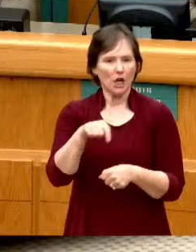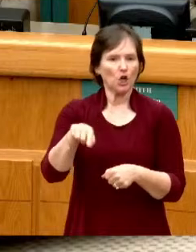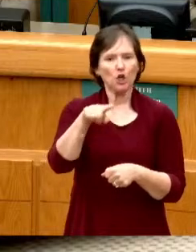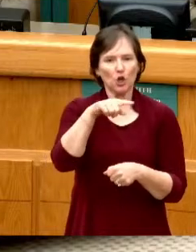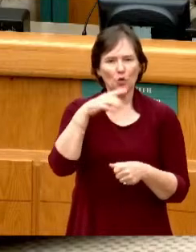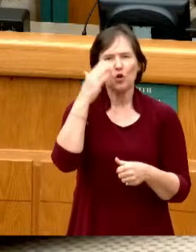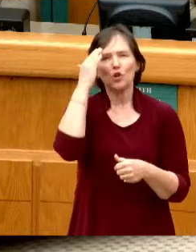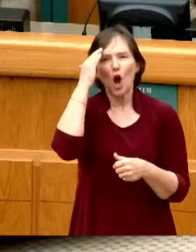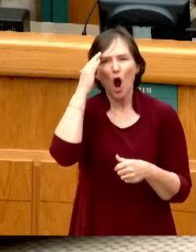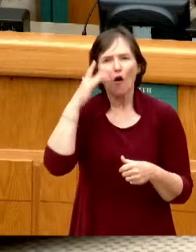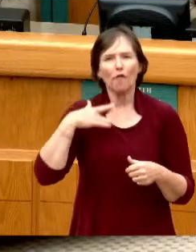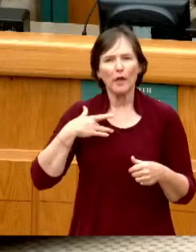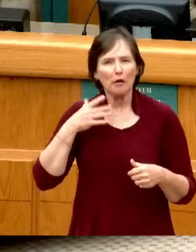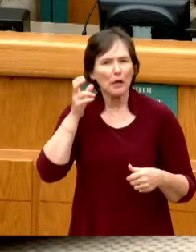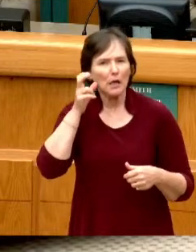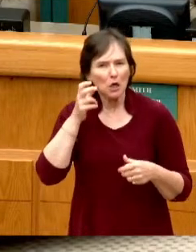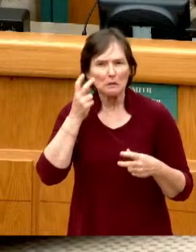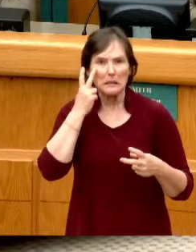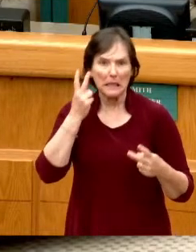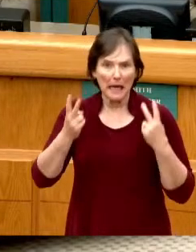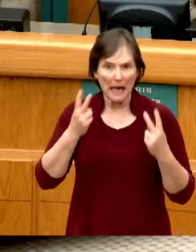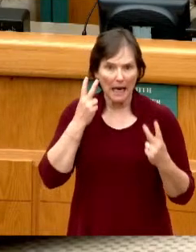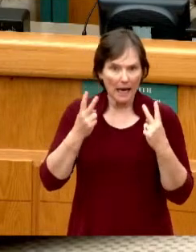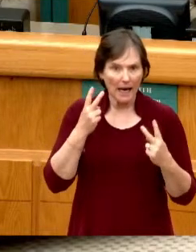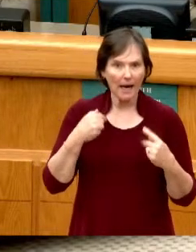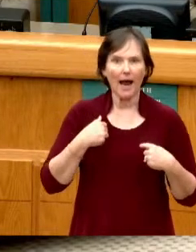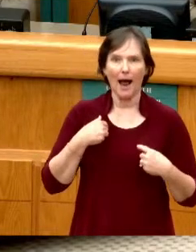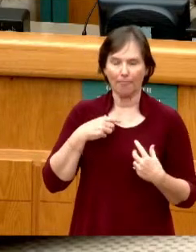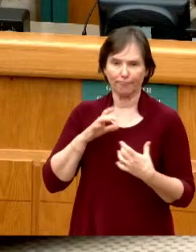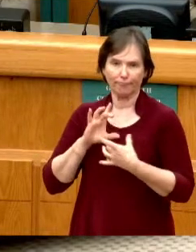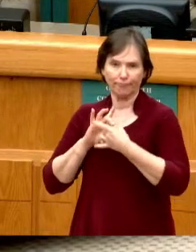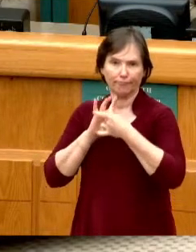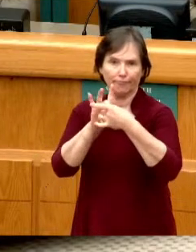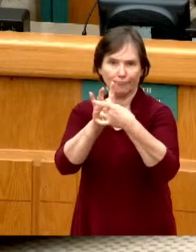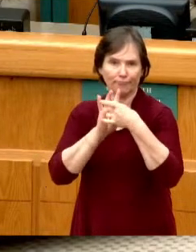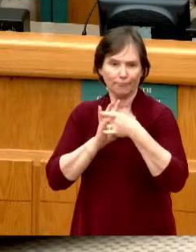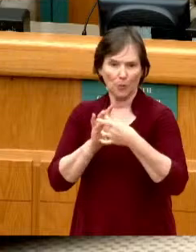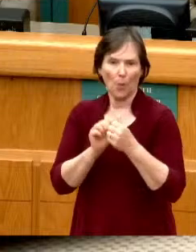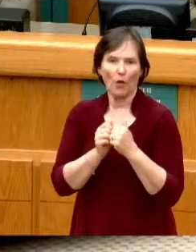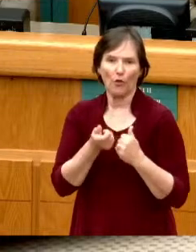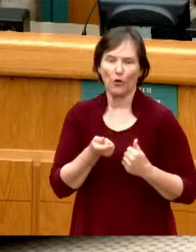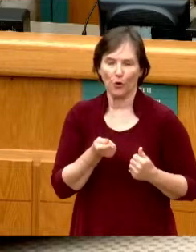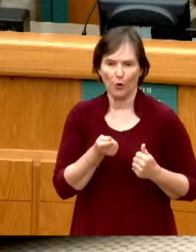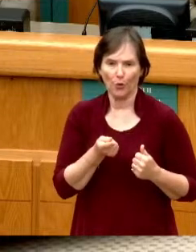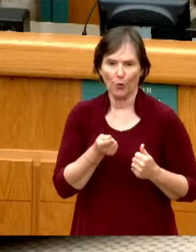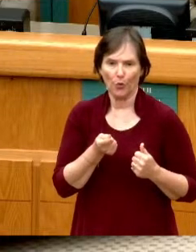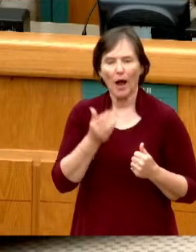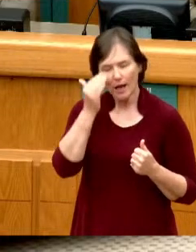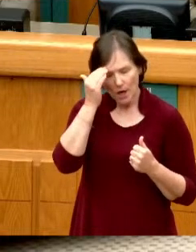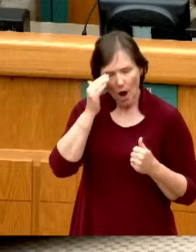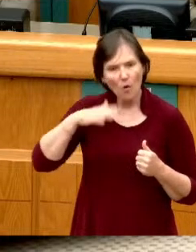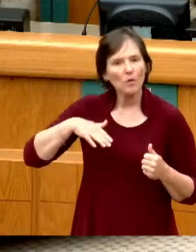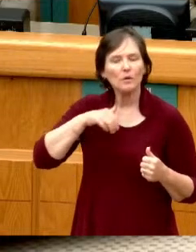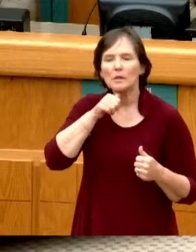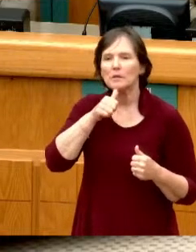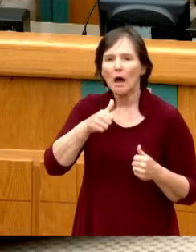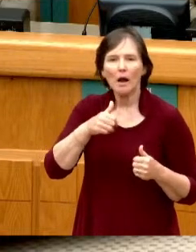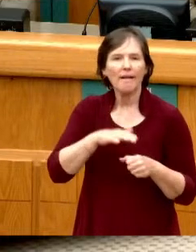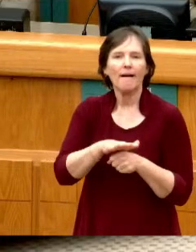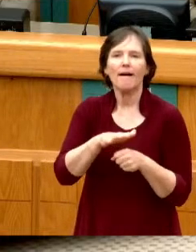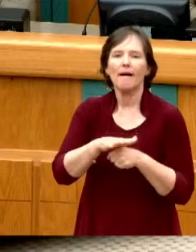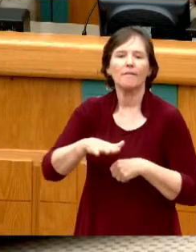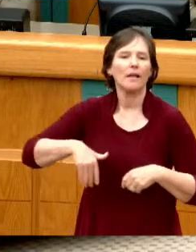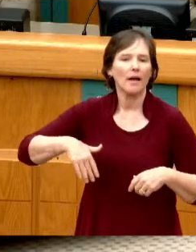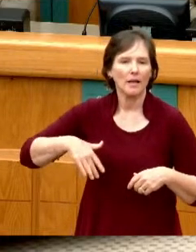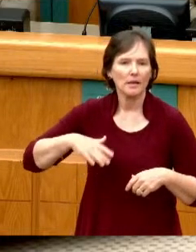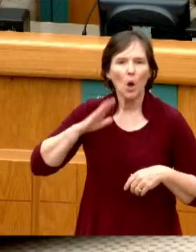you to feel and see it in my eyes that I'm with you, that I know it's not enough, and we're going to push harder.